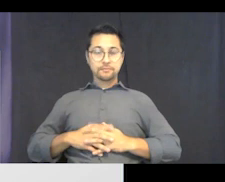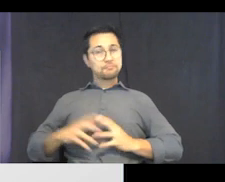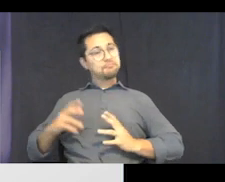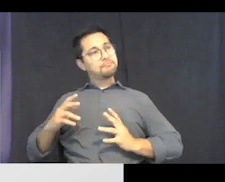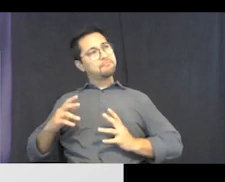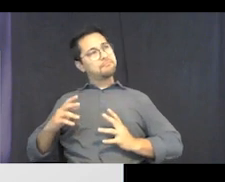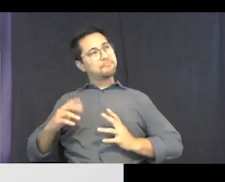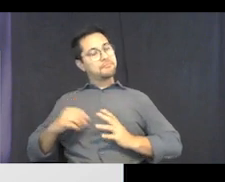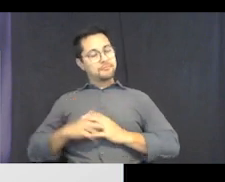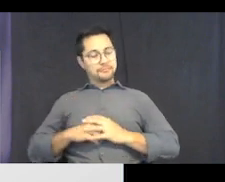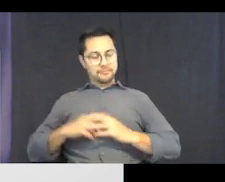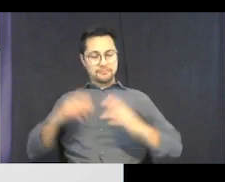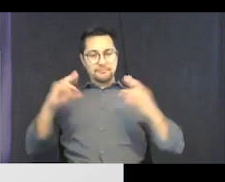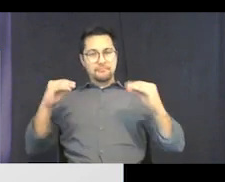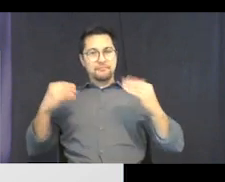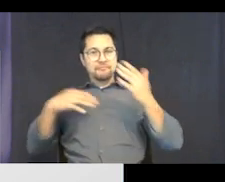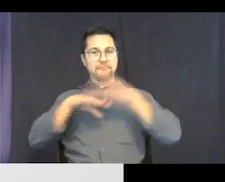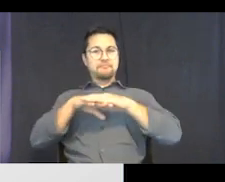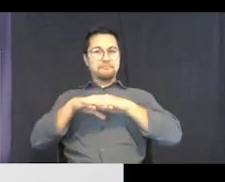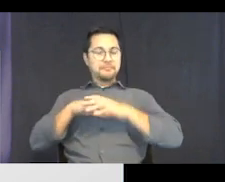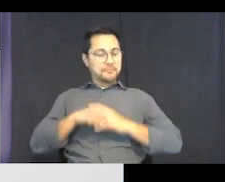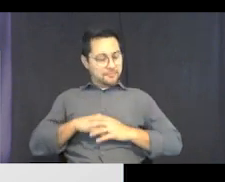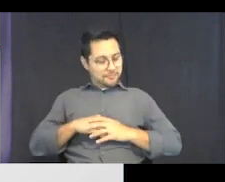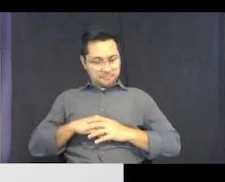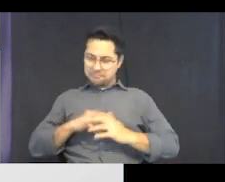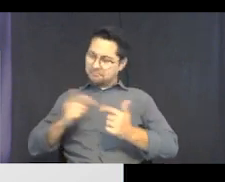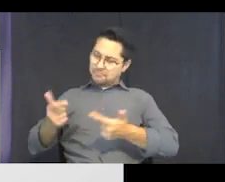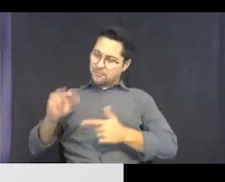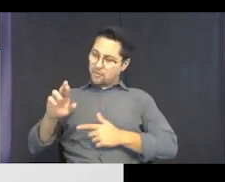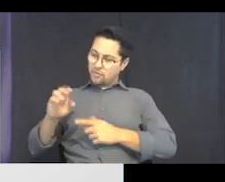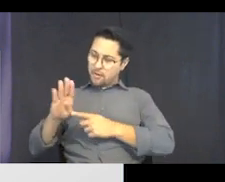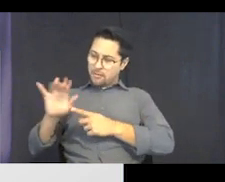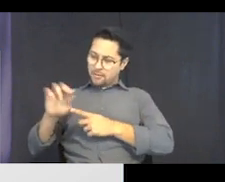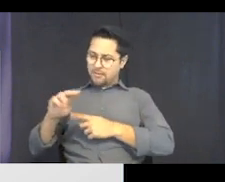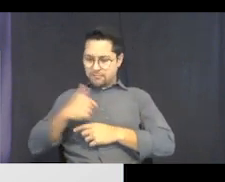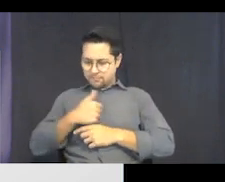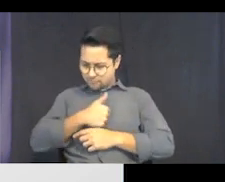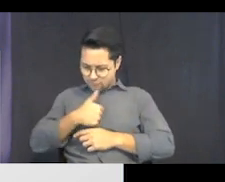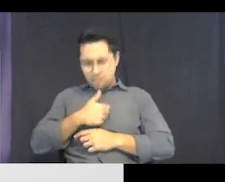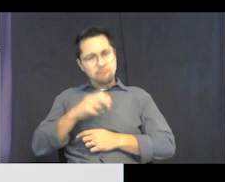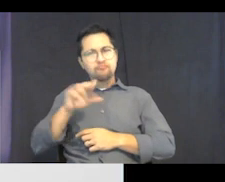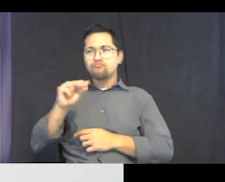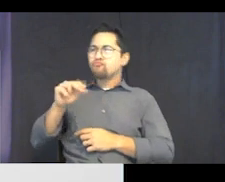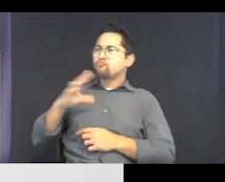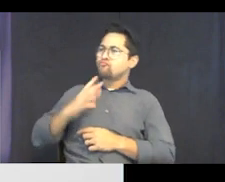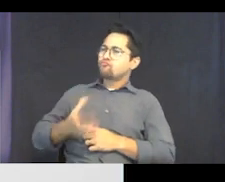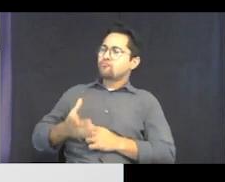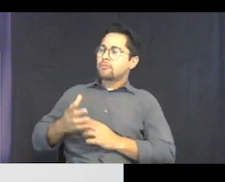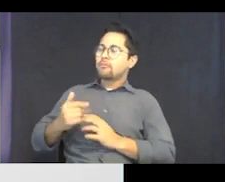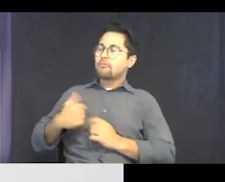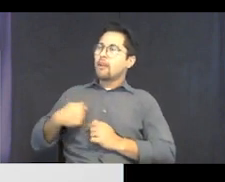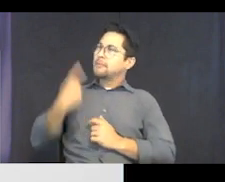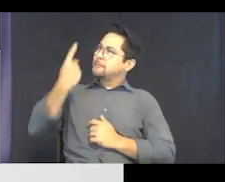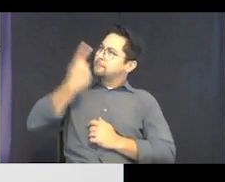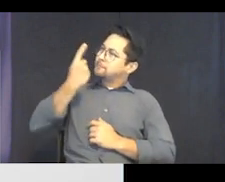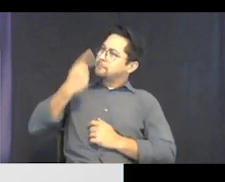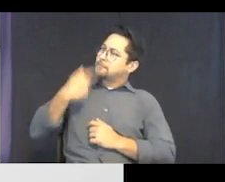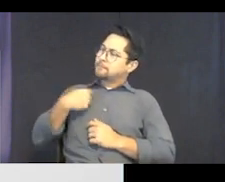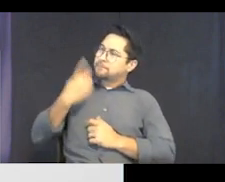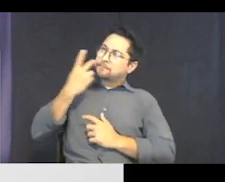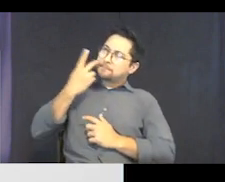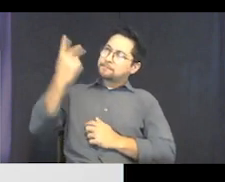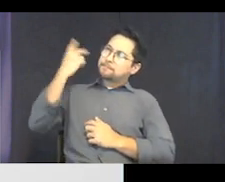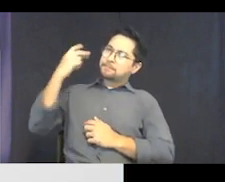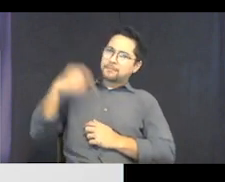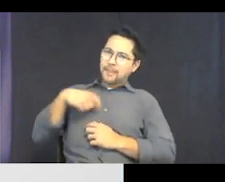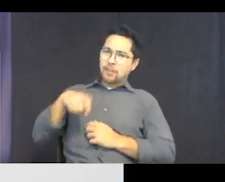Well, I do Hi, want to Doc. mention. Go ahead, Robin. I'm sorry. Oh, no, it was fine. I was thinking in retrospect, I